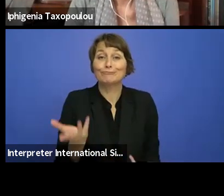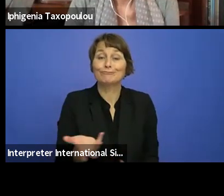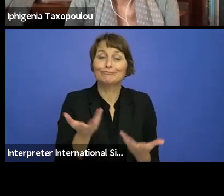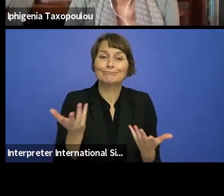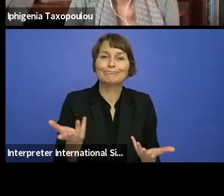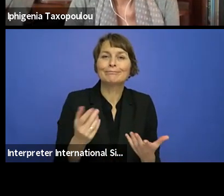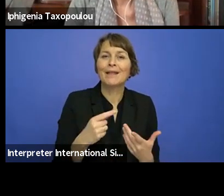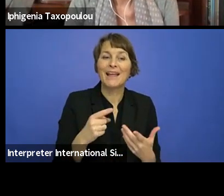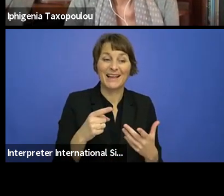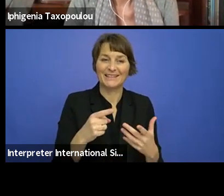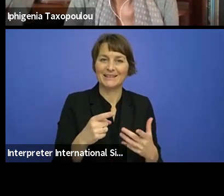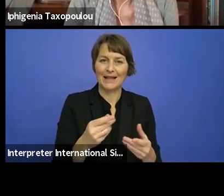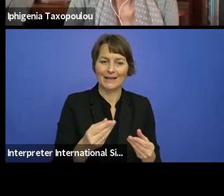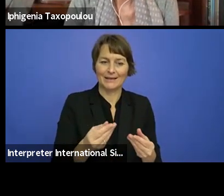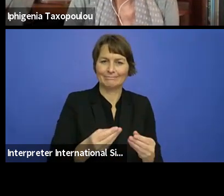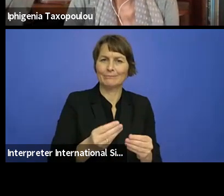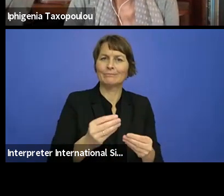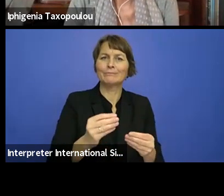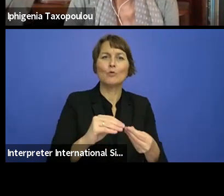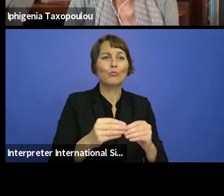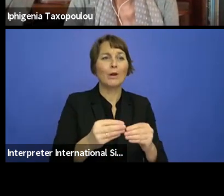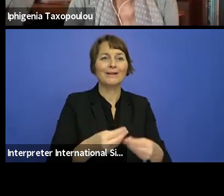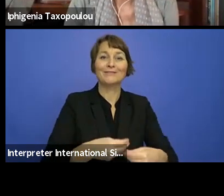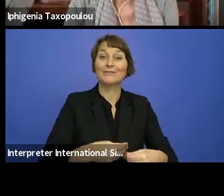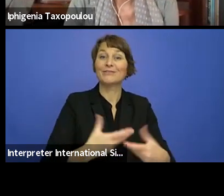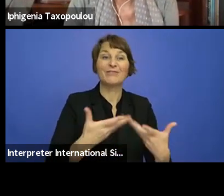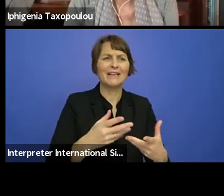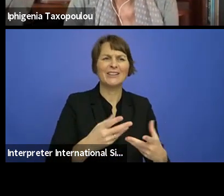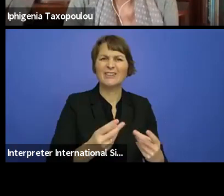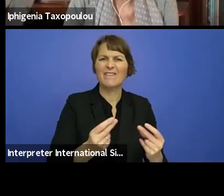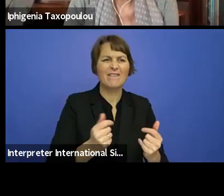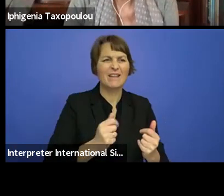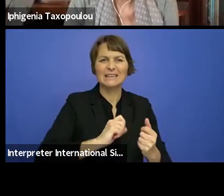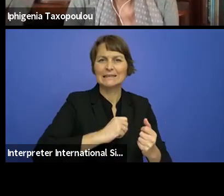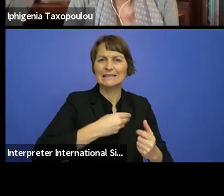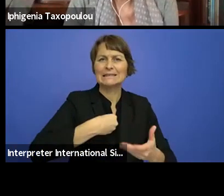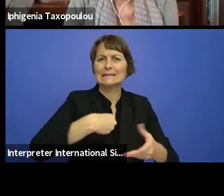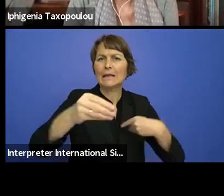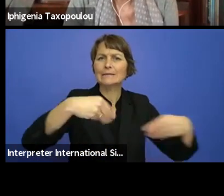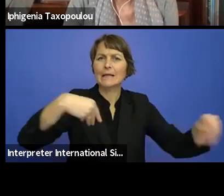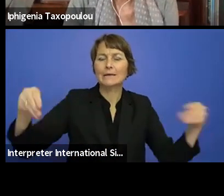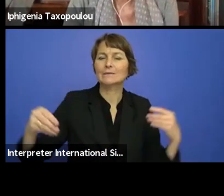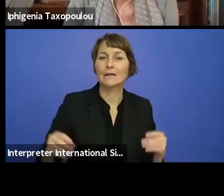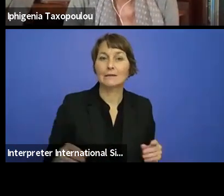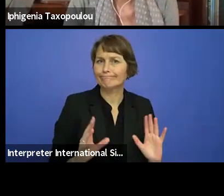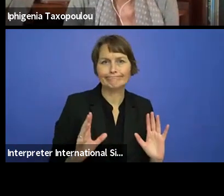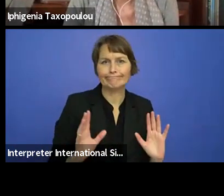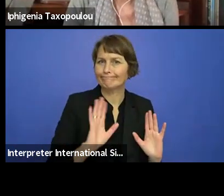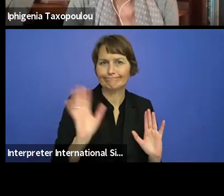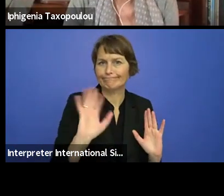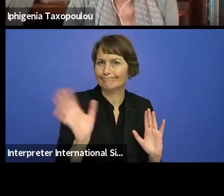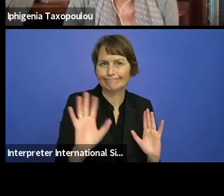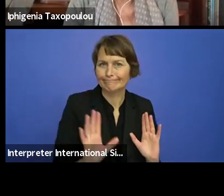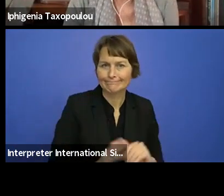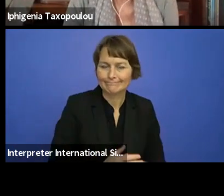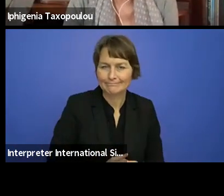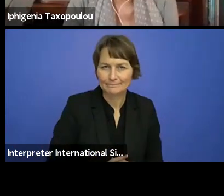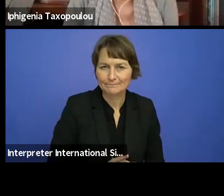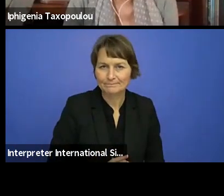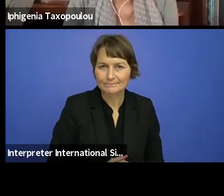as a product to be sold as quick as possible. Eh? So mm-hmm. So that's a quick.